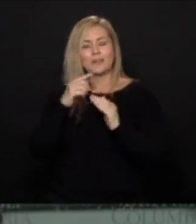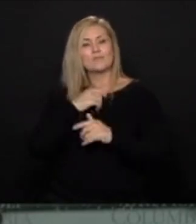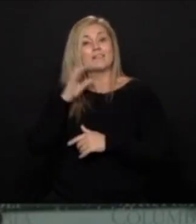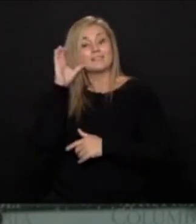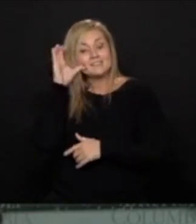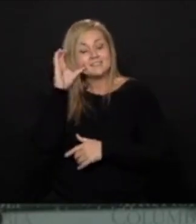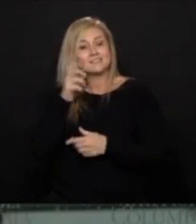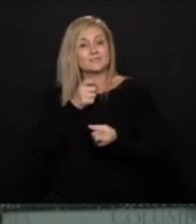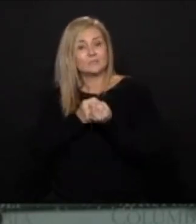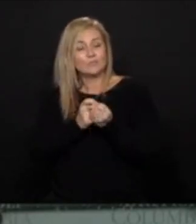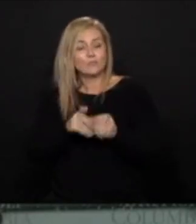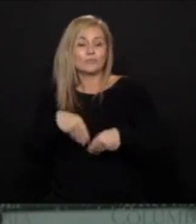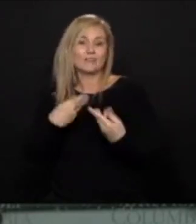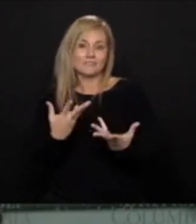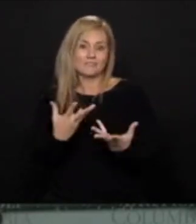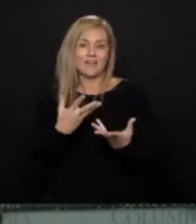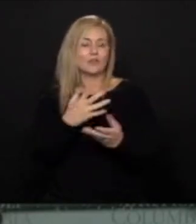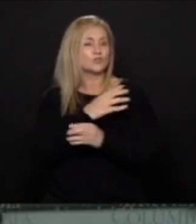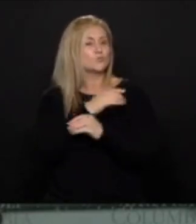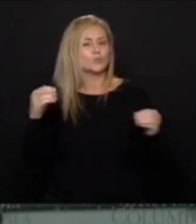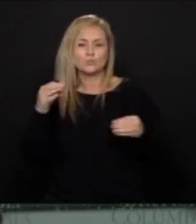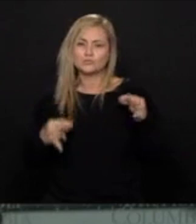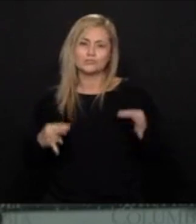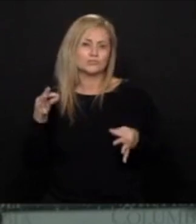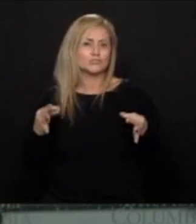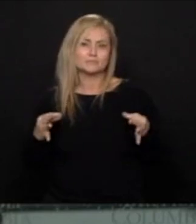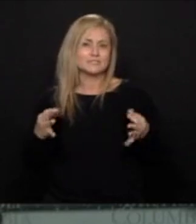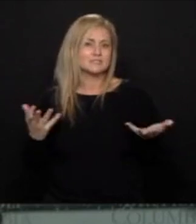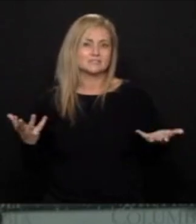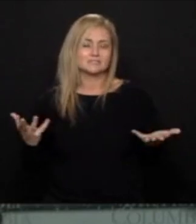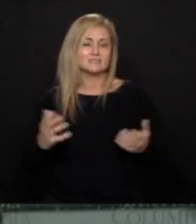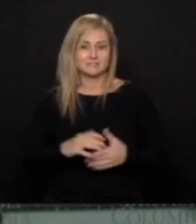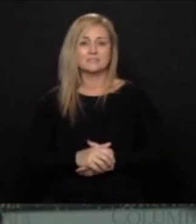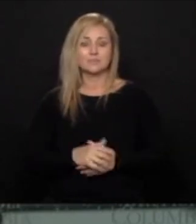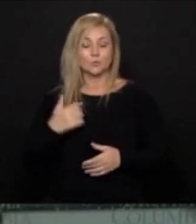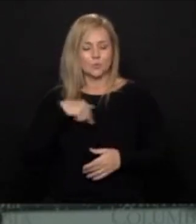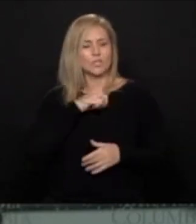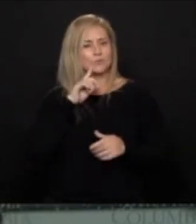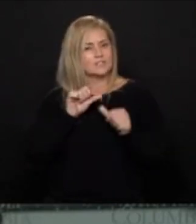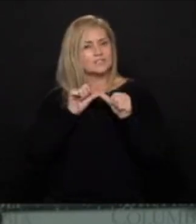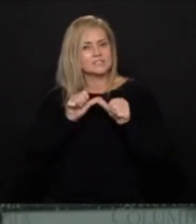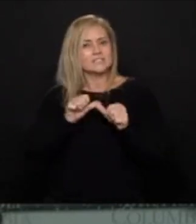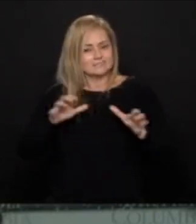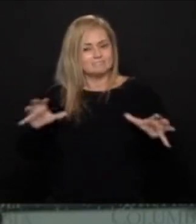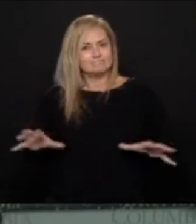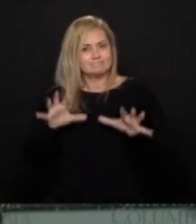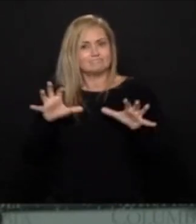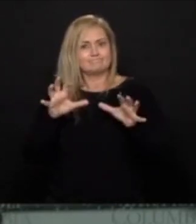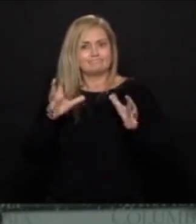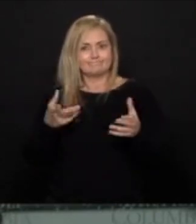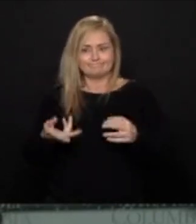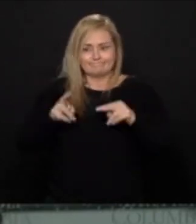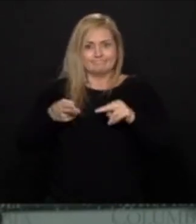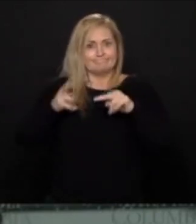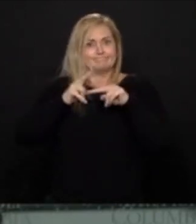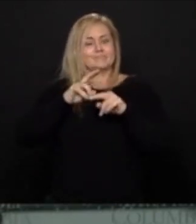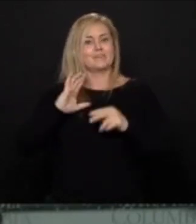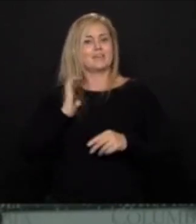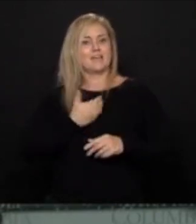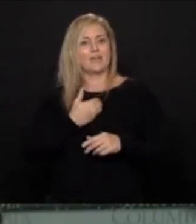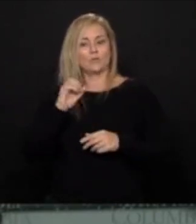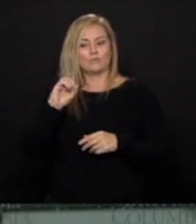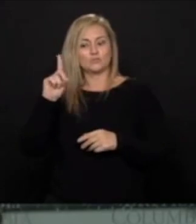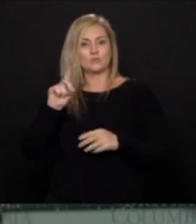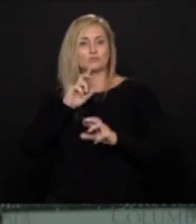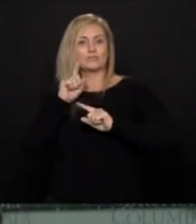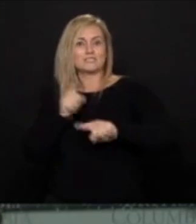listen and support them without judgment. And we will continue to escalate our overdose response, both to save lives